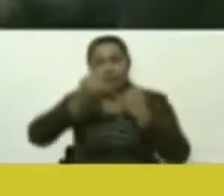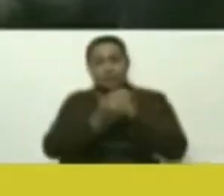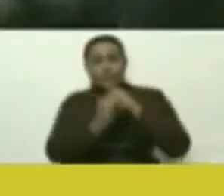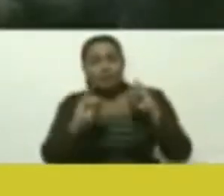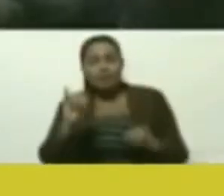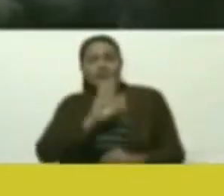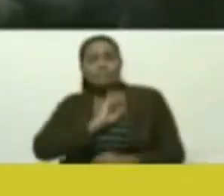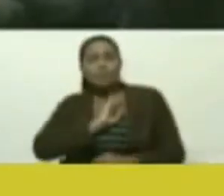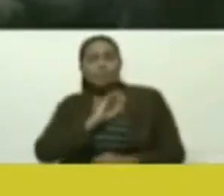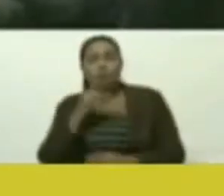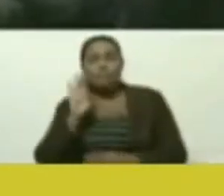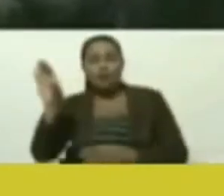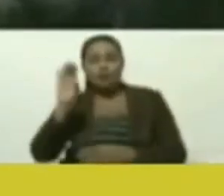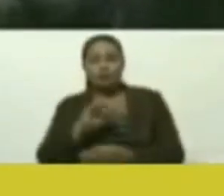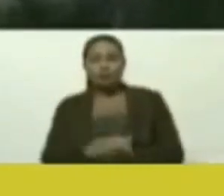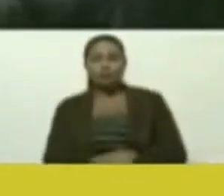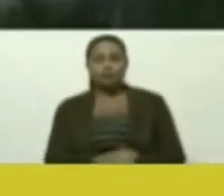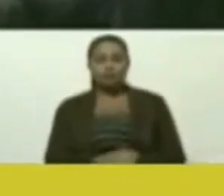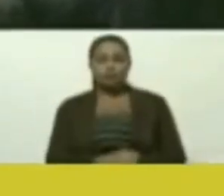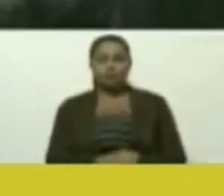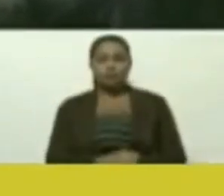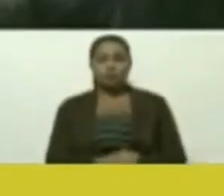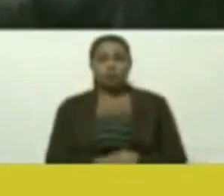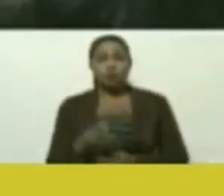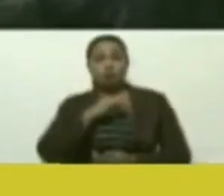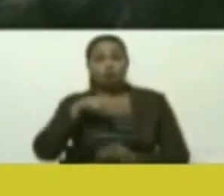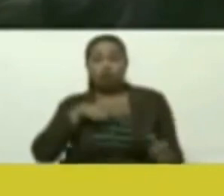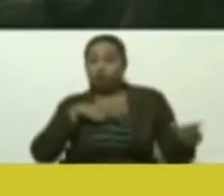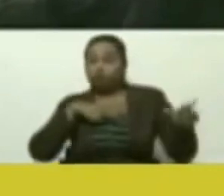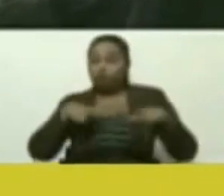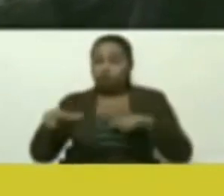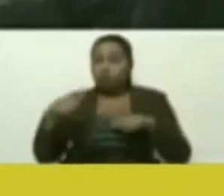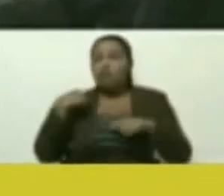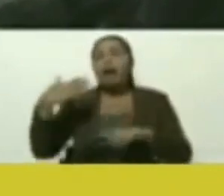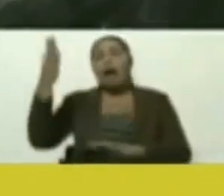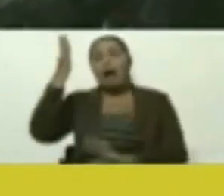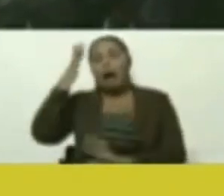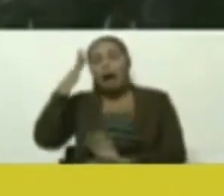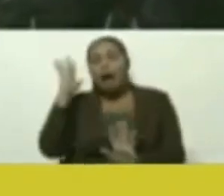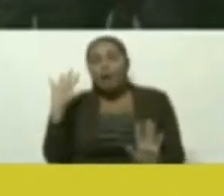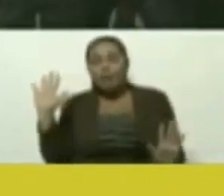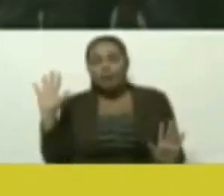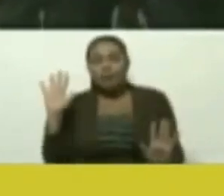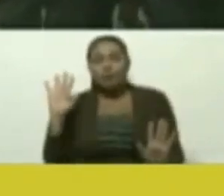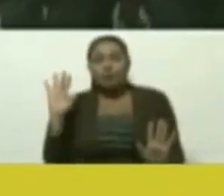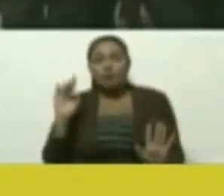been struggling very hard, as Hugo Chavez did.